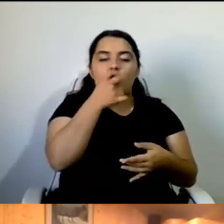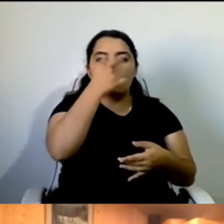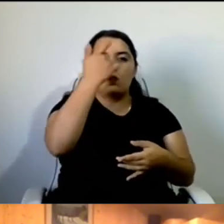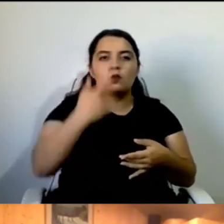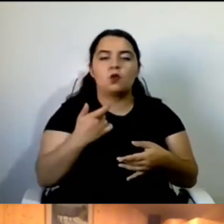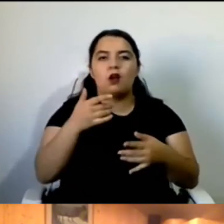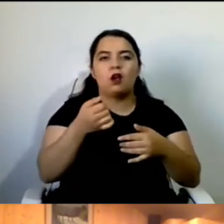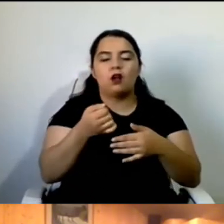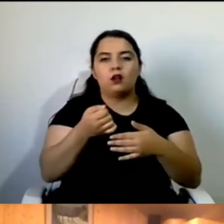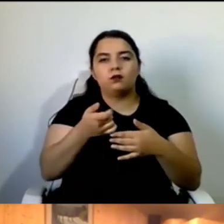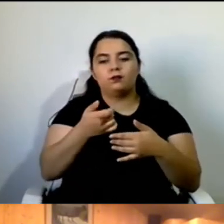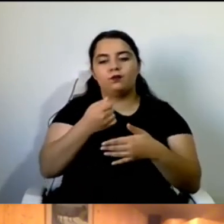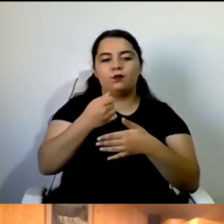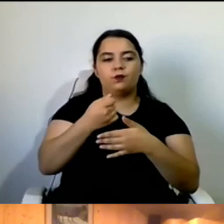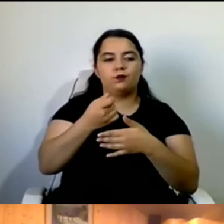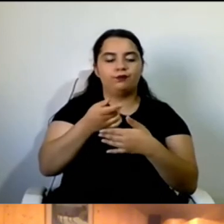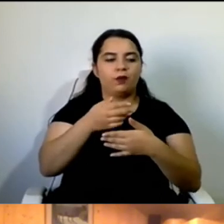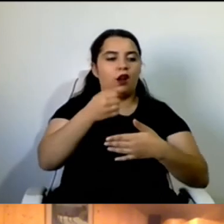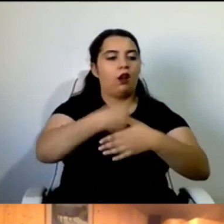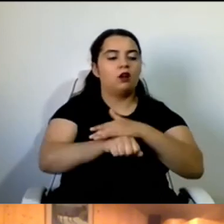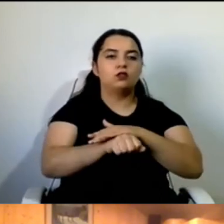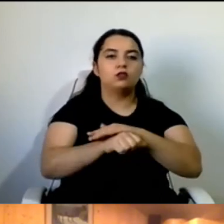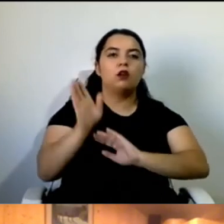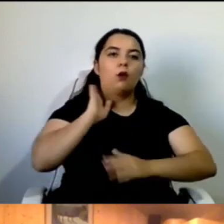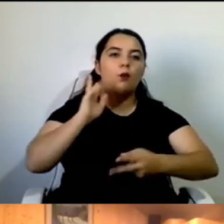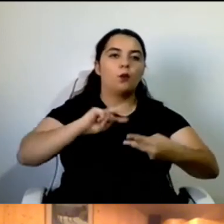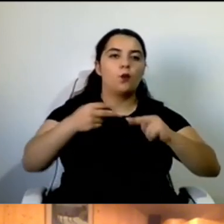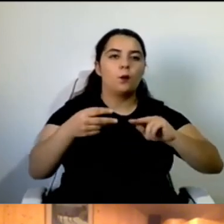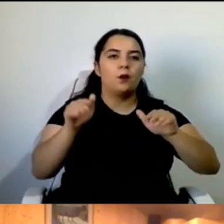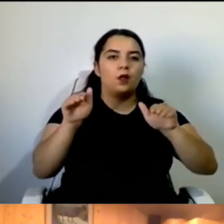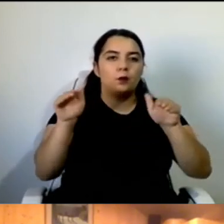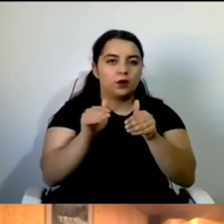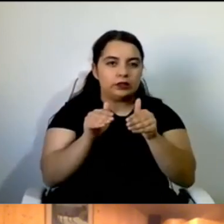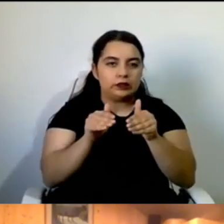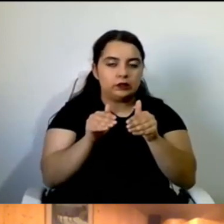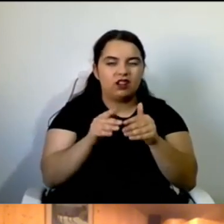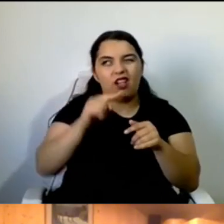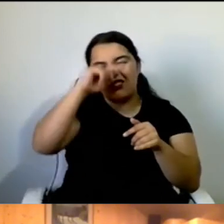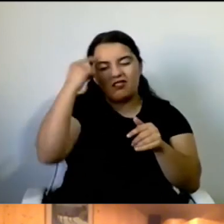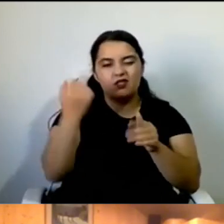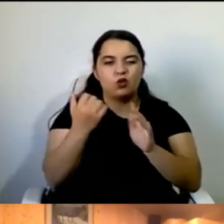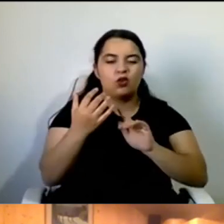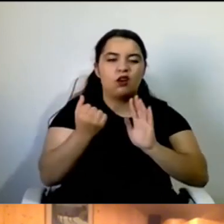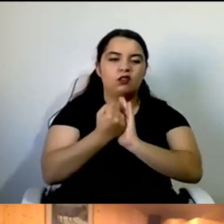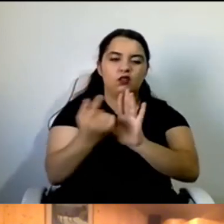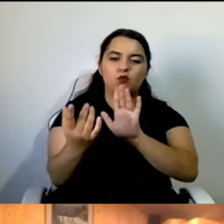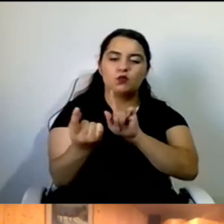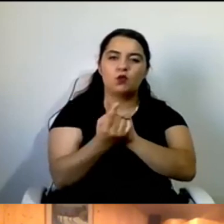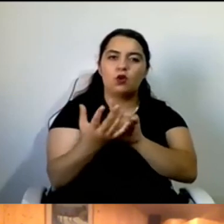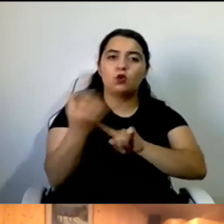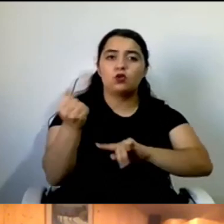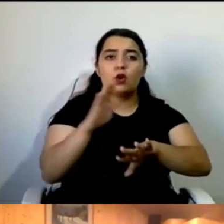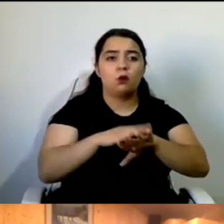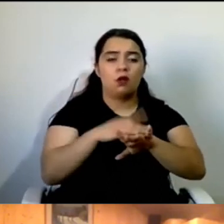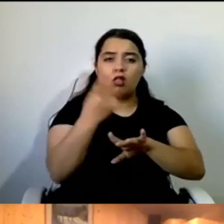municipality, it will be extremely hard for you to get personal assistance because the money simply isn't there. They don't have the